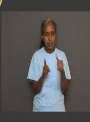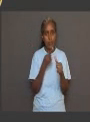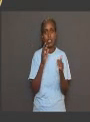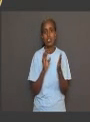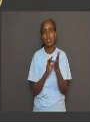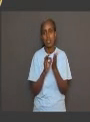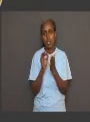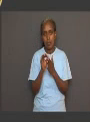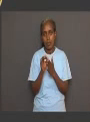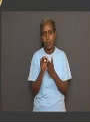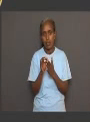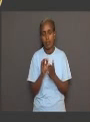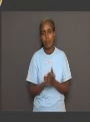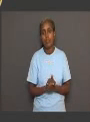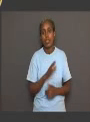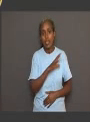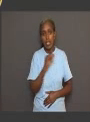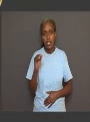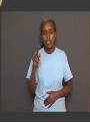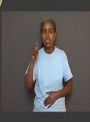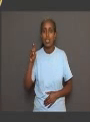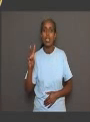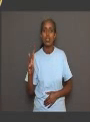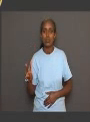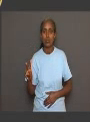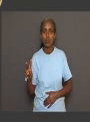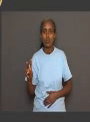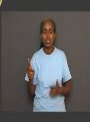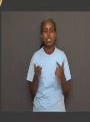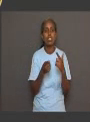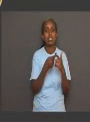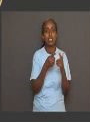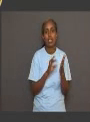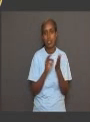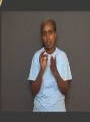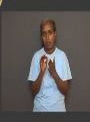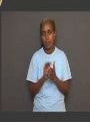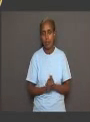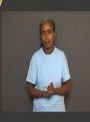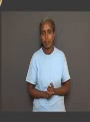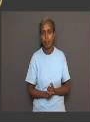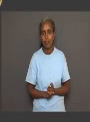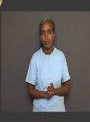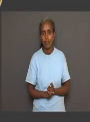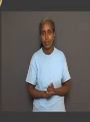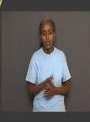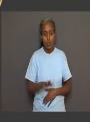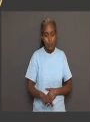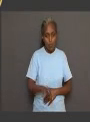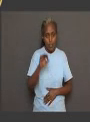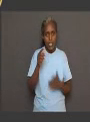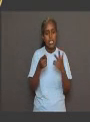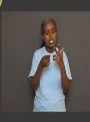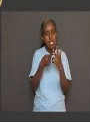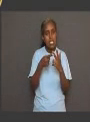number in the set, and x2 is the second number. To find the